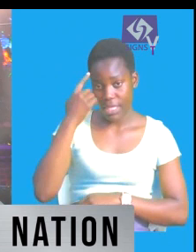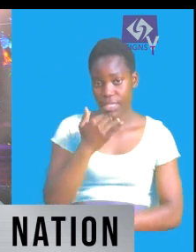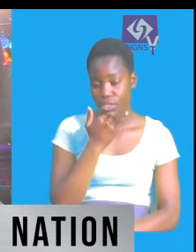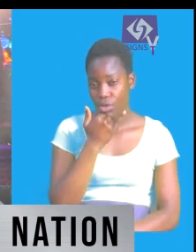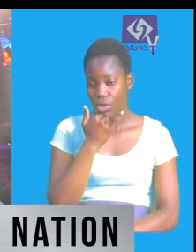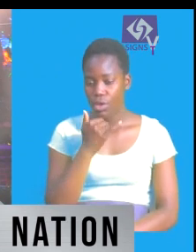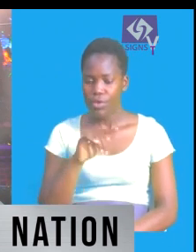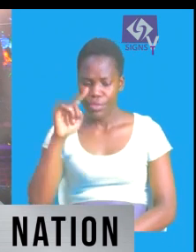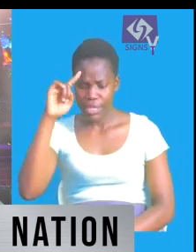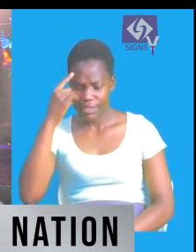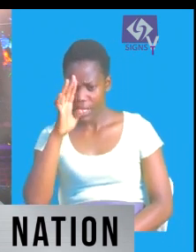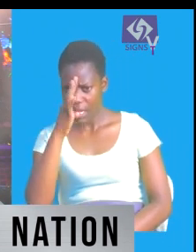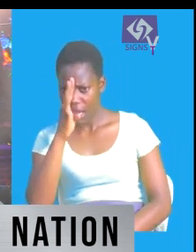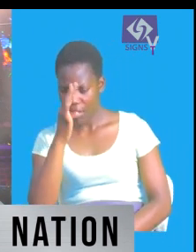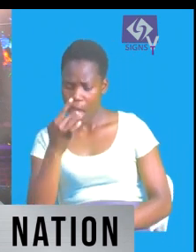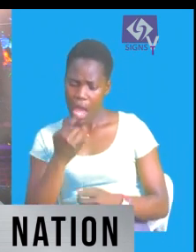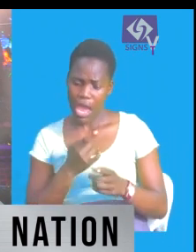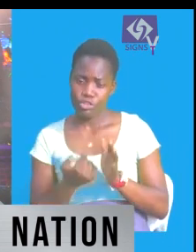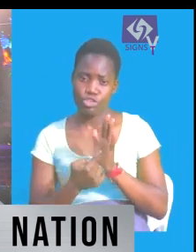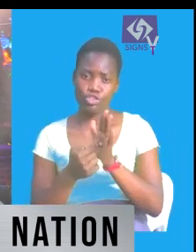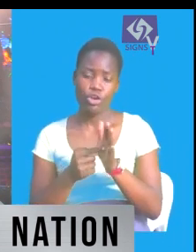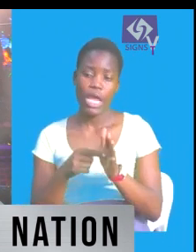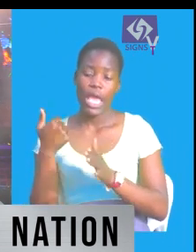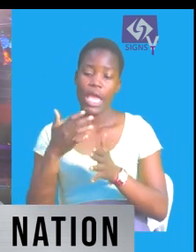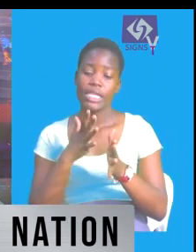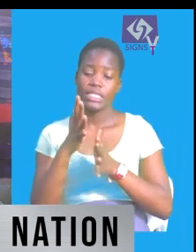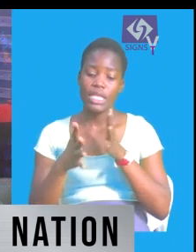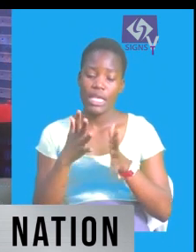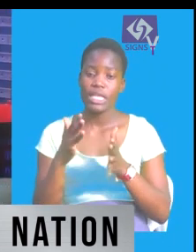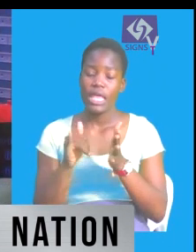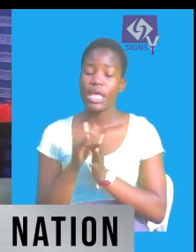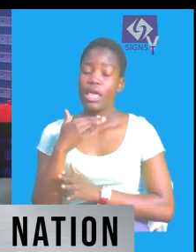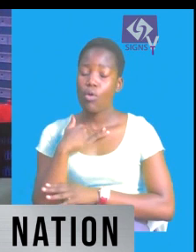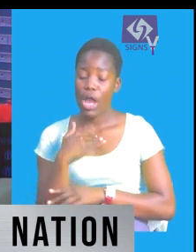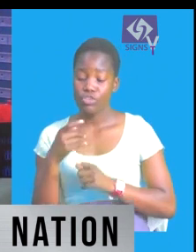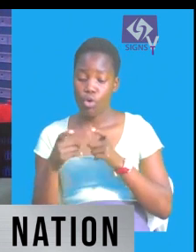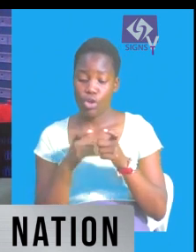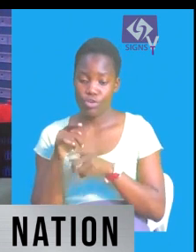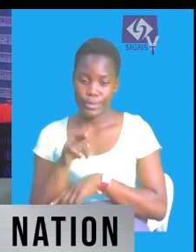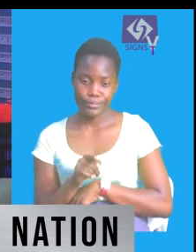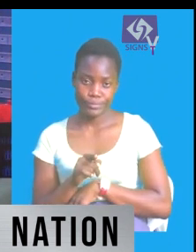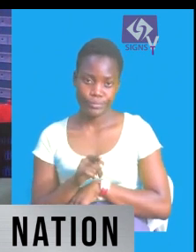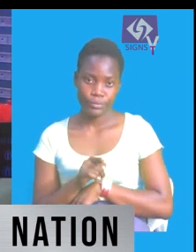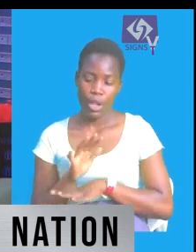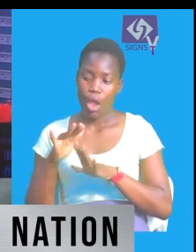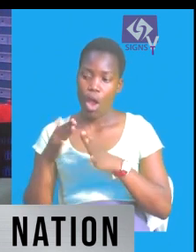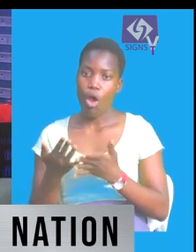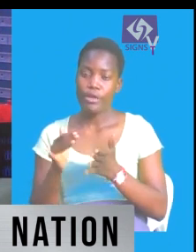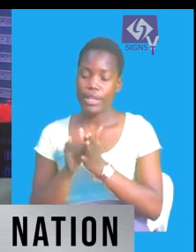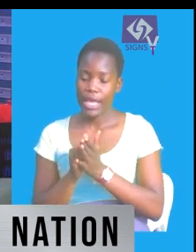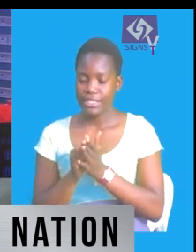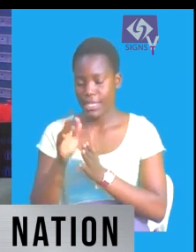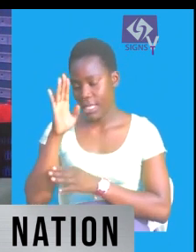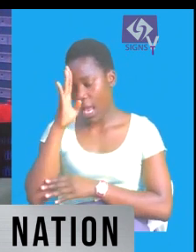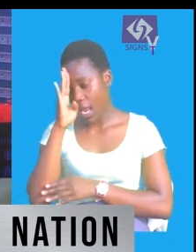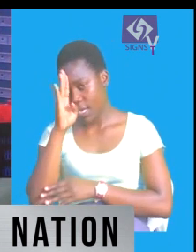be an assumption? Have they shown any signs that they want to take over this thing? Or is it just an assumption? You